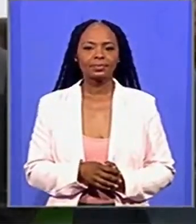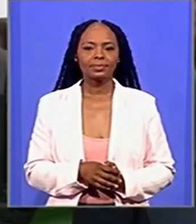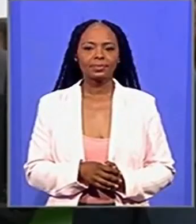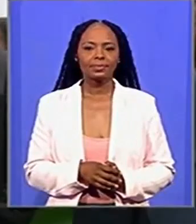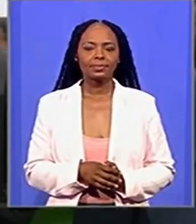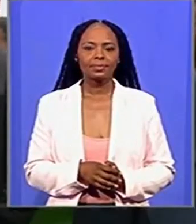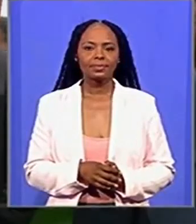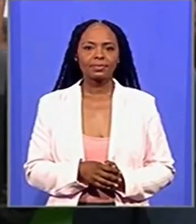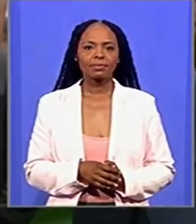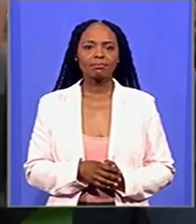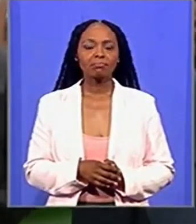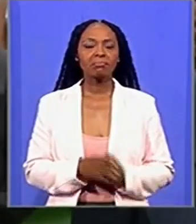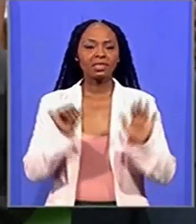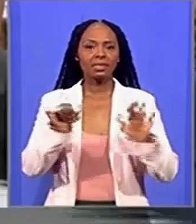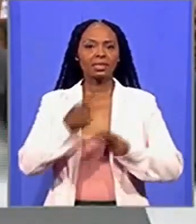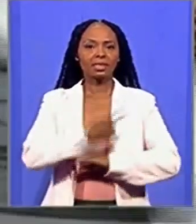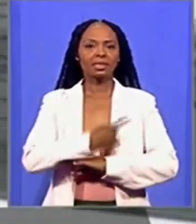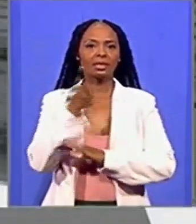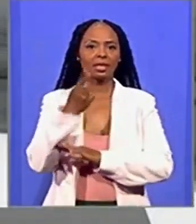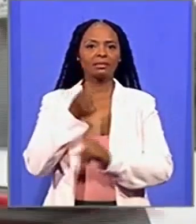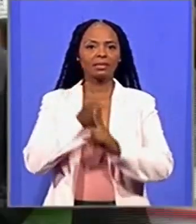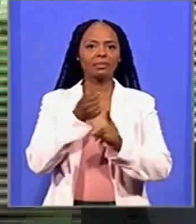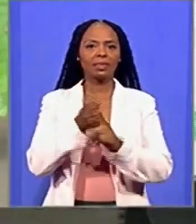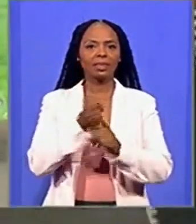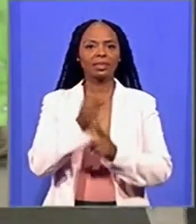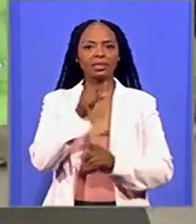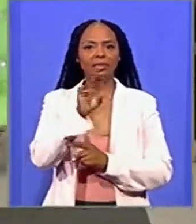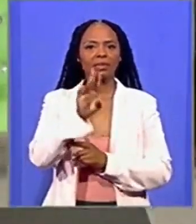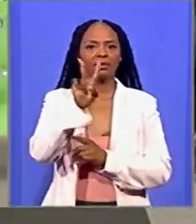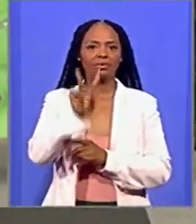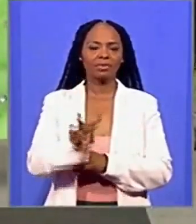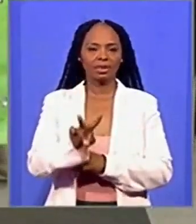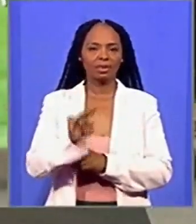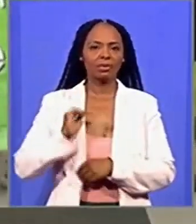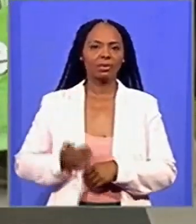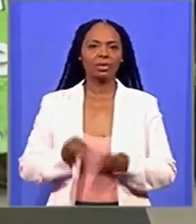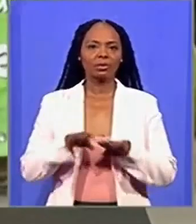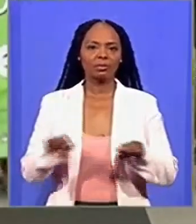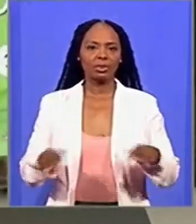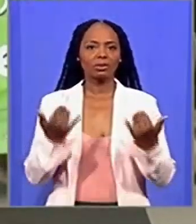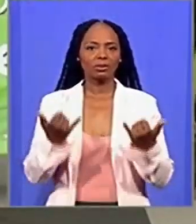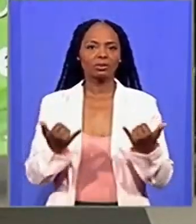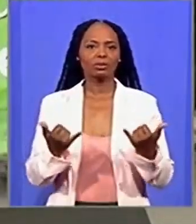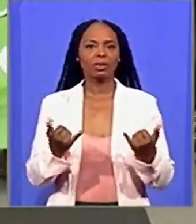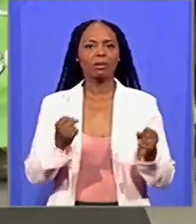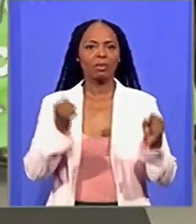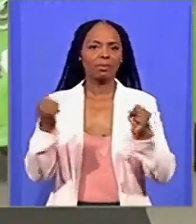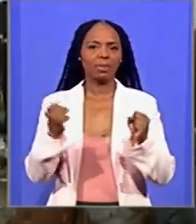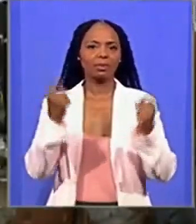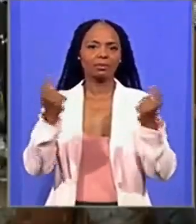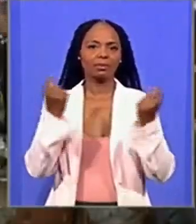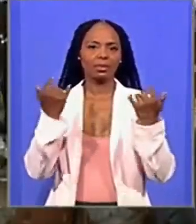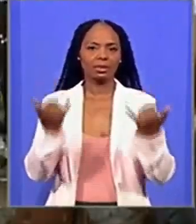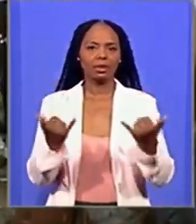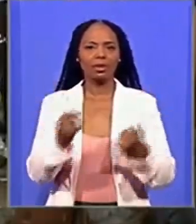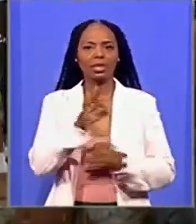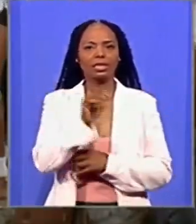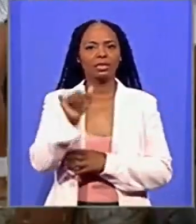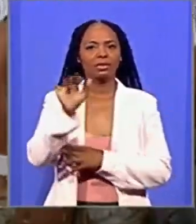Letsholo la matsatsi a 16 a kgahlano le tlhekefetso ya basadi le bana le phethetswe ka jeno mme ho kgakolwa la matsatsi a